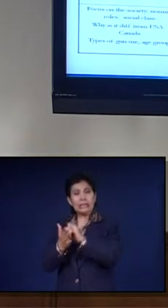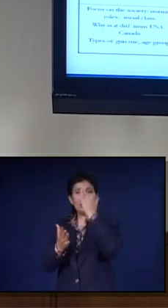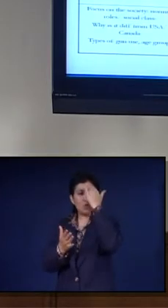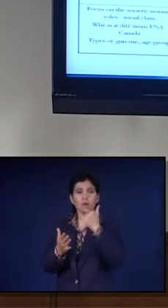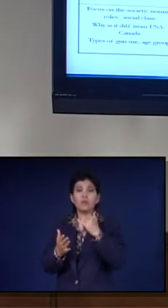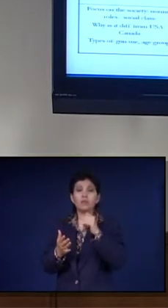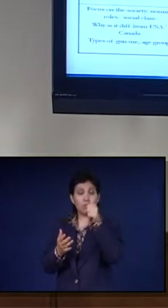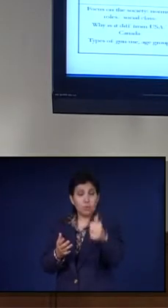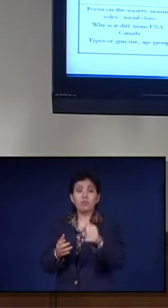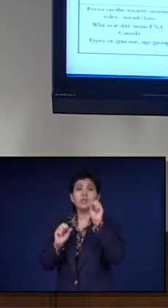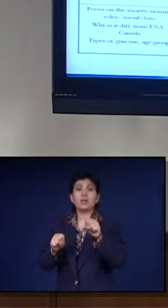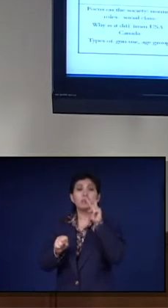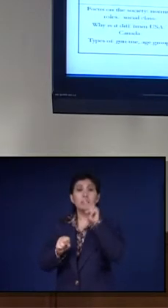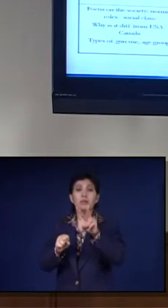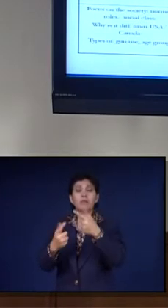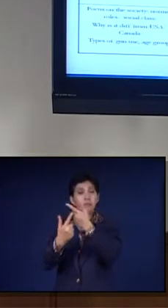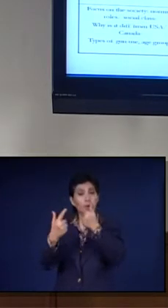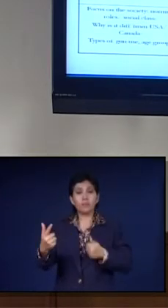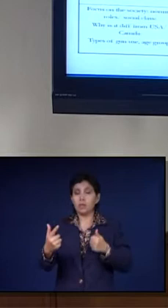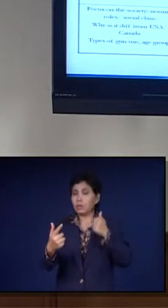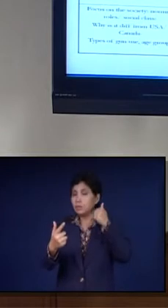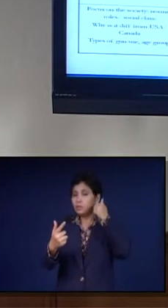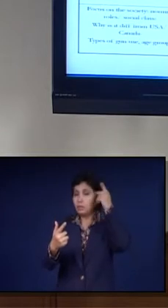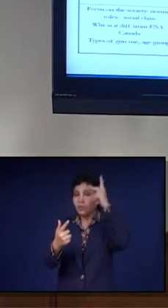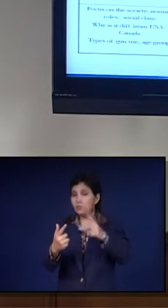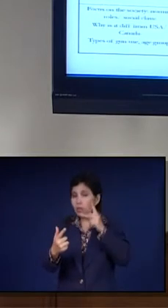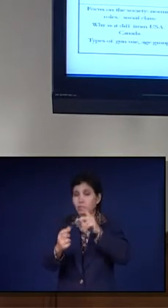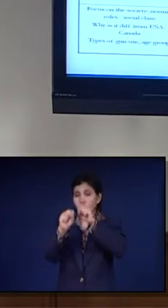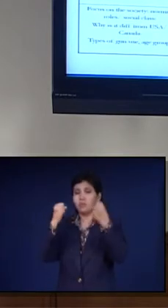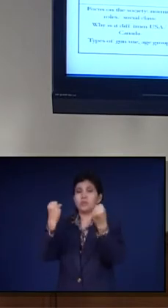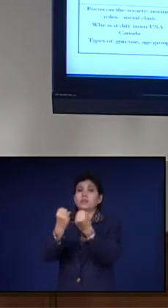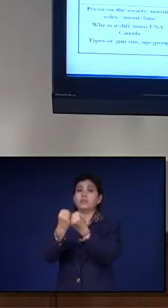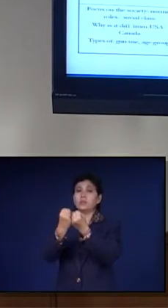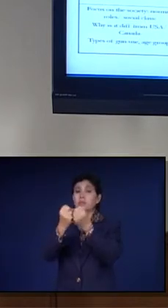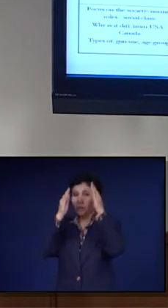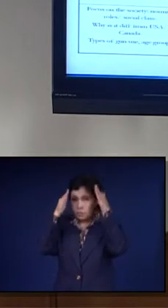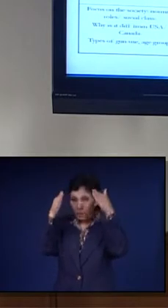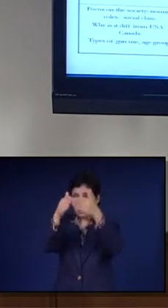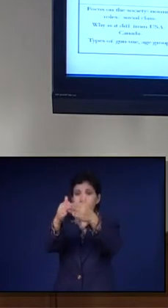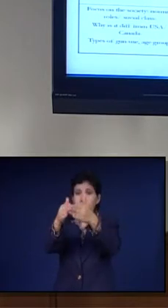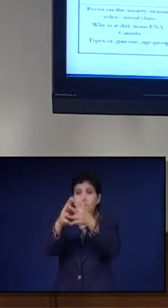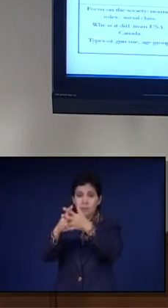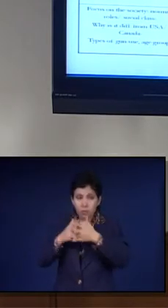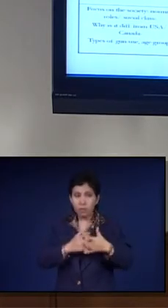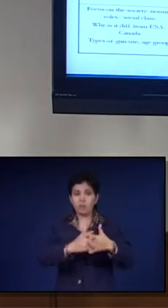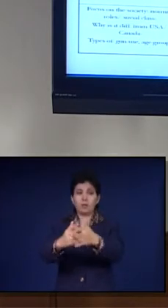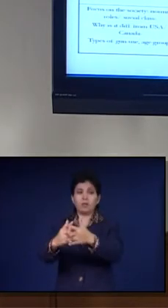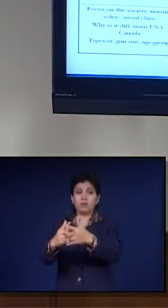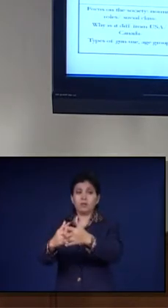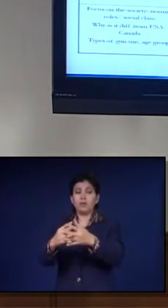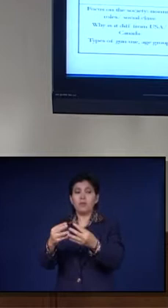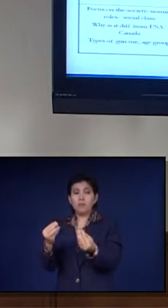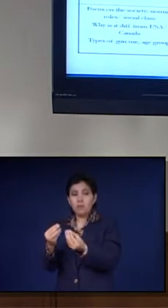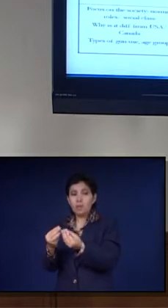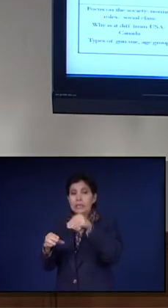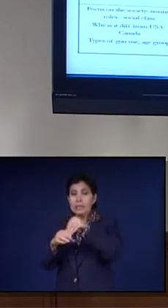can see from the sociology perspective that USA reported more crimes because it's